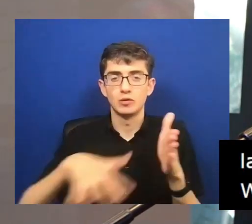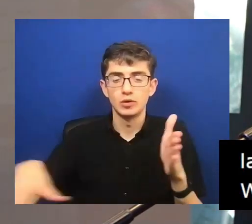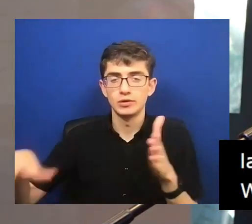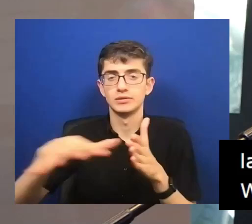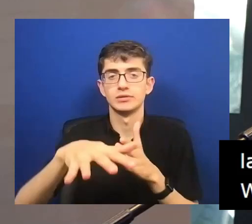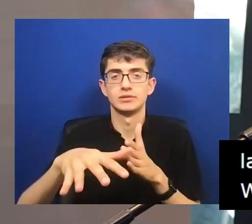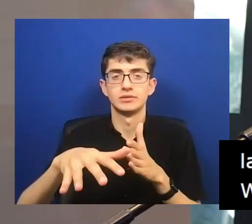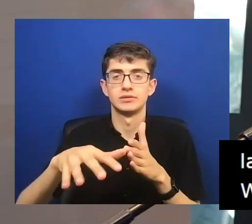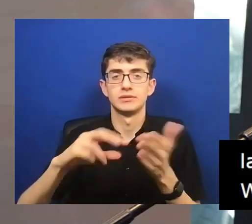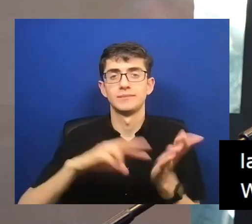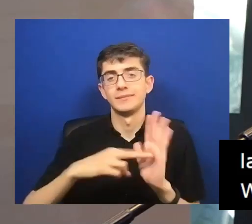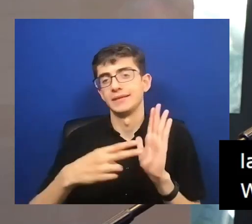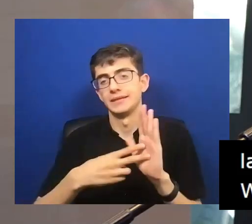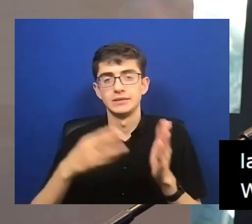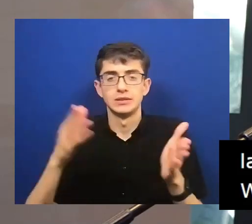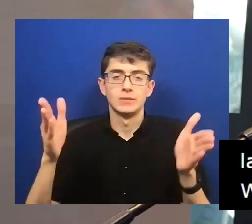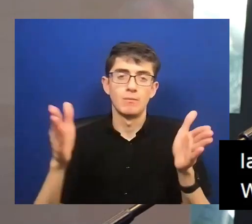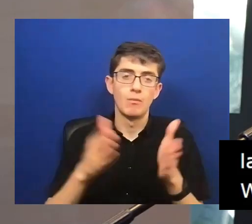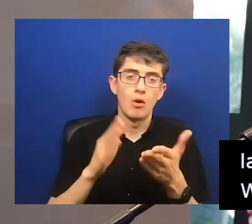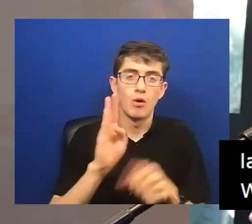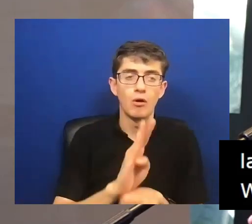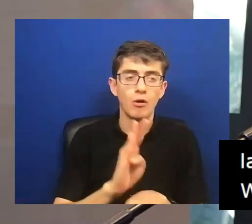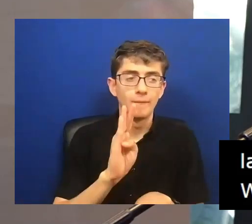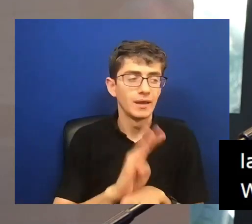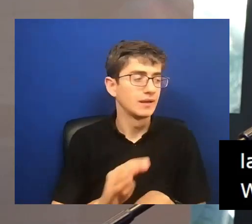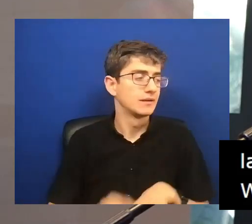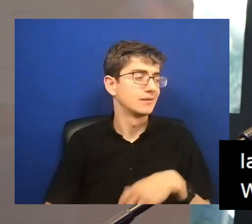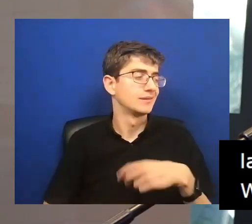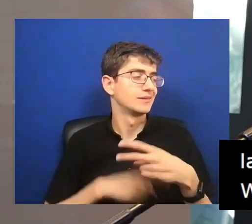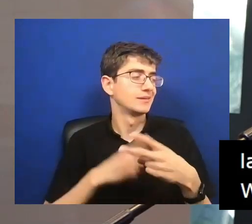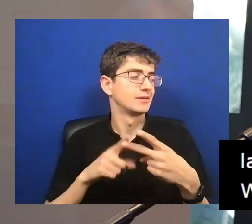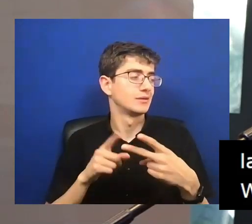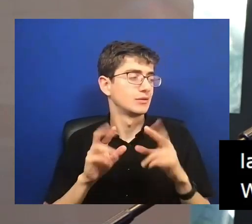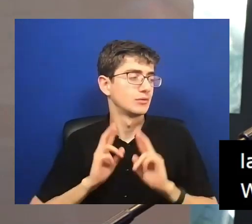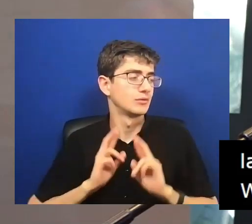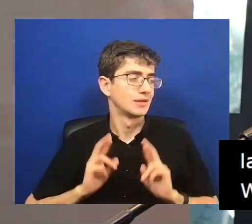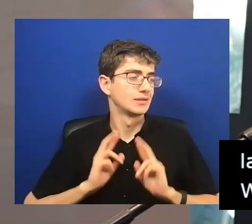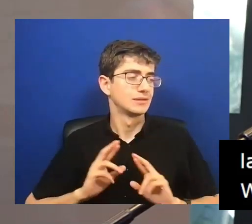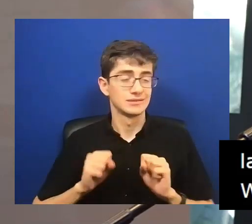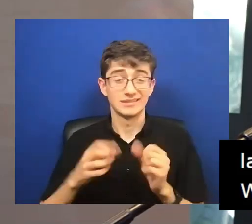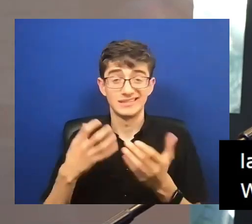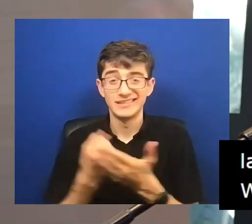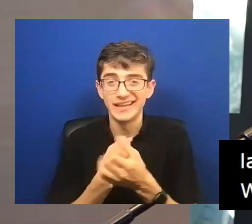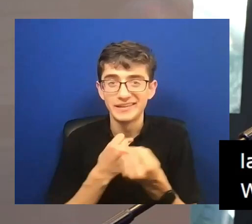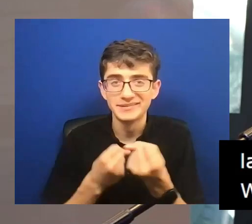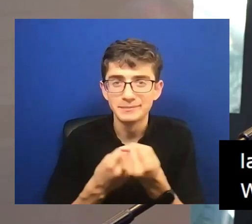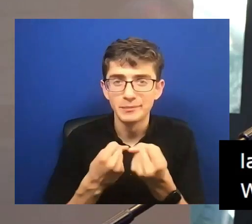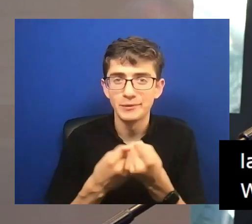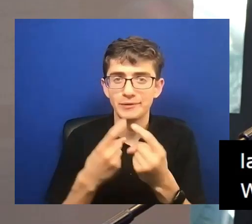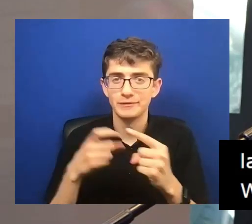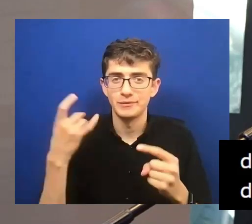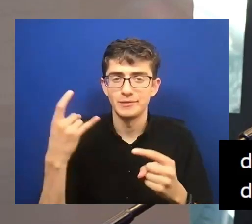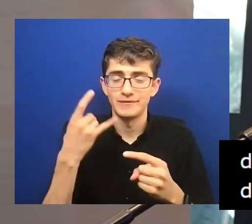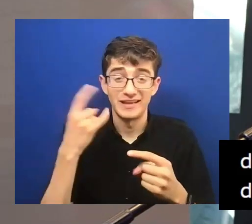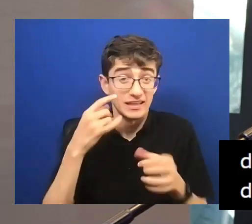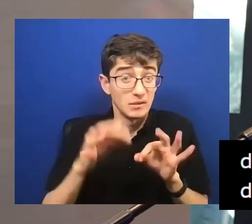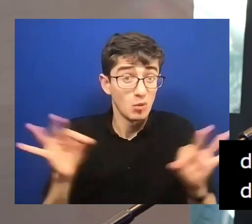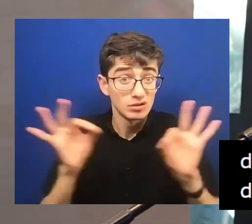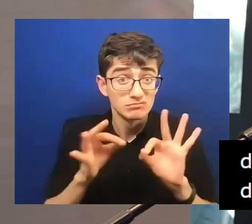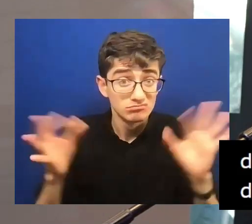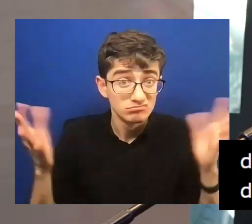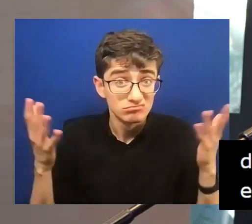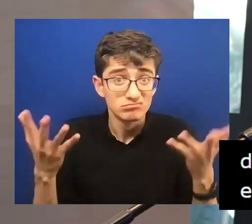small businesses and others, residents, could get that kind of support. That would be really important. Something interesting about